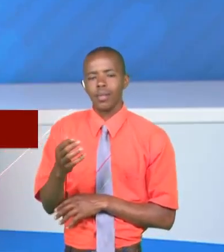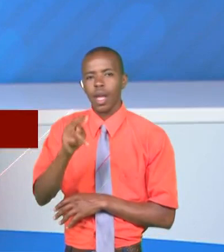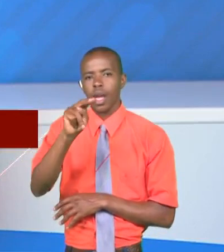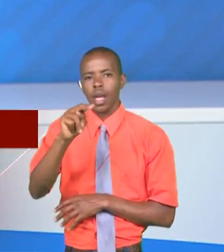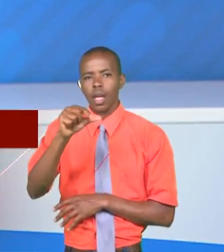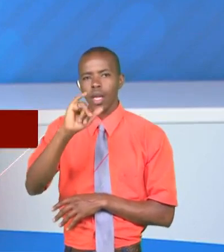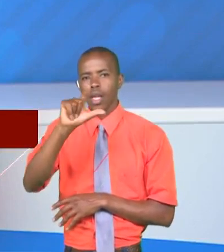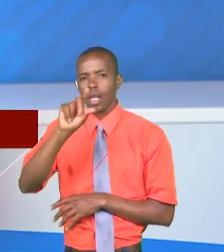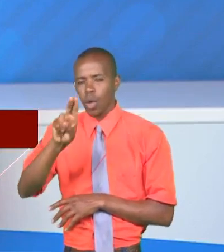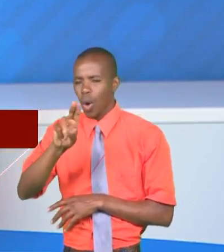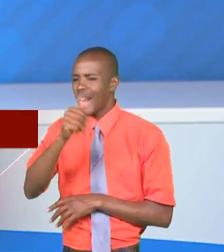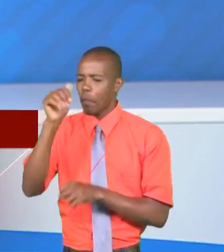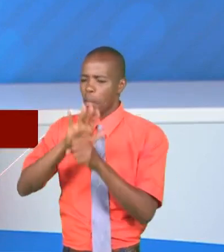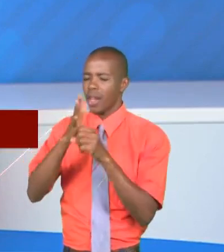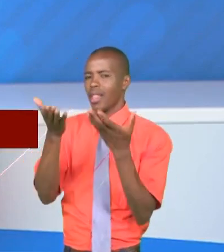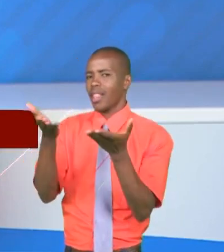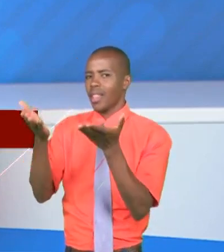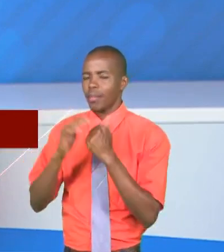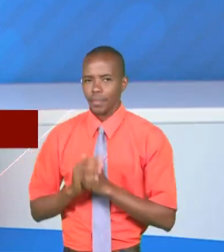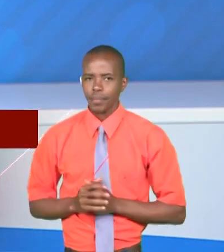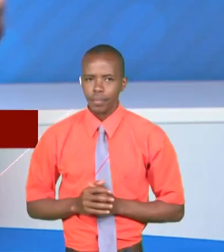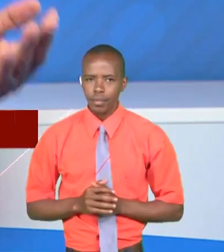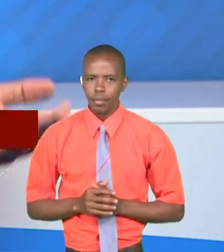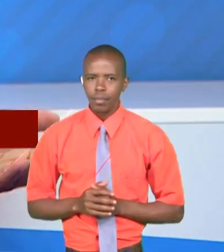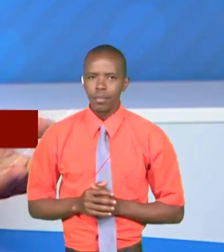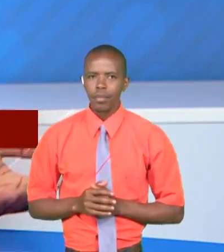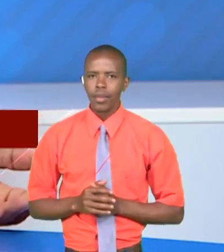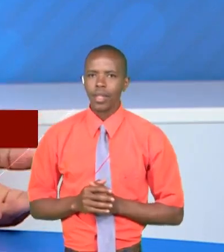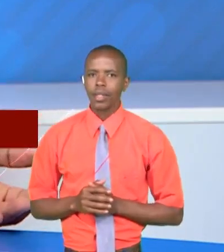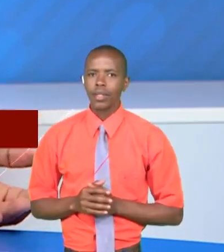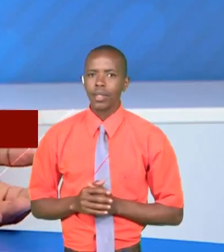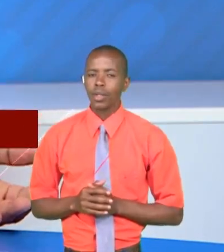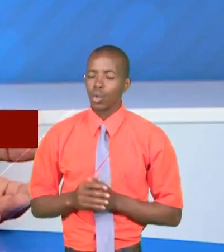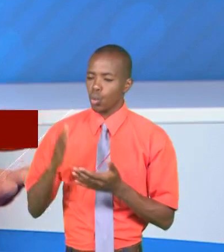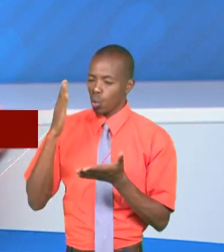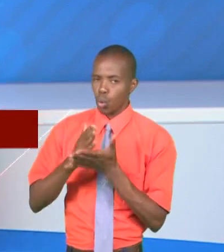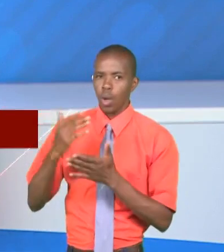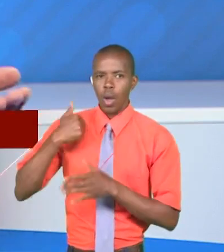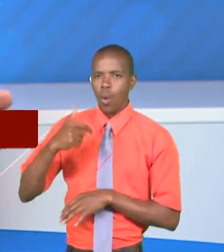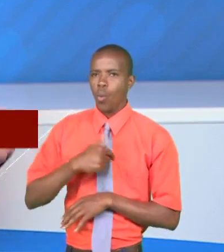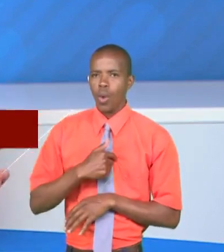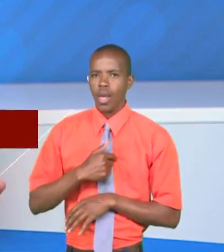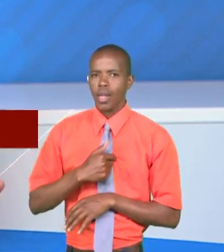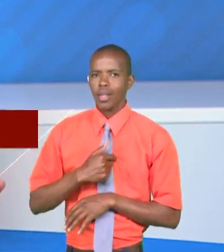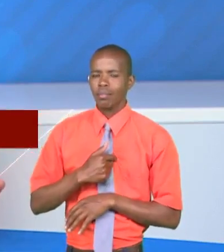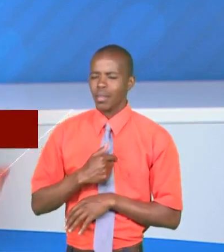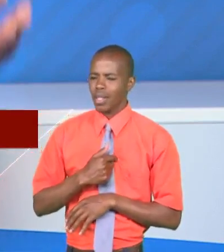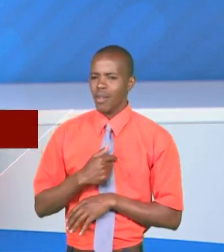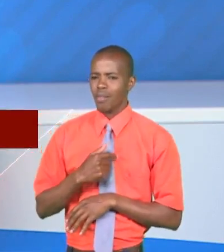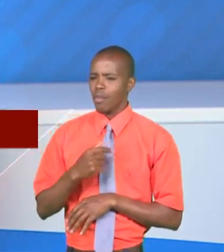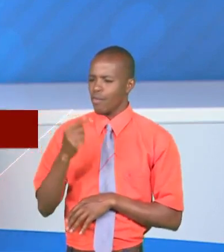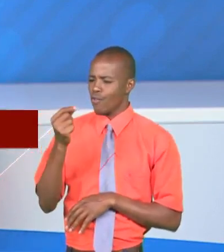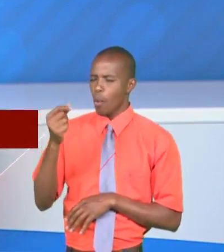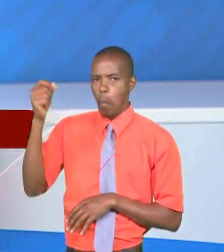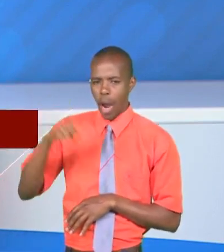coming, and others are there. Others are there. You know, now it's the beginning of things. I'm telling you, we are a few months old. You know, you